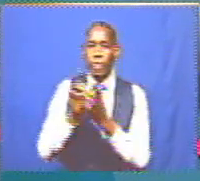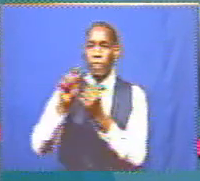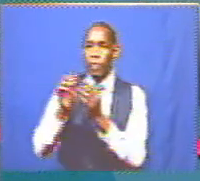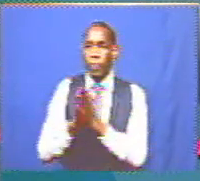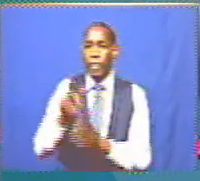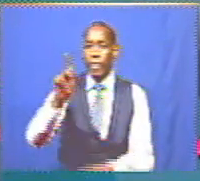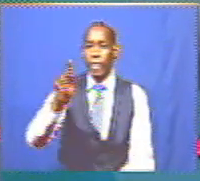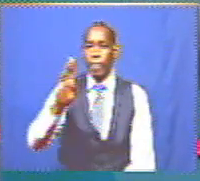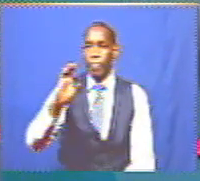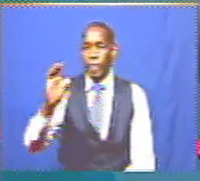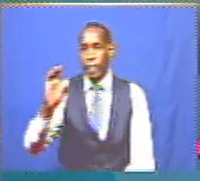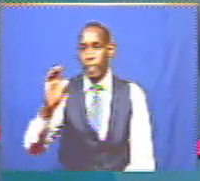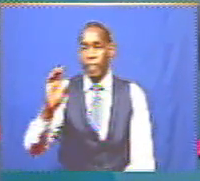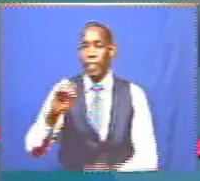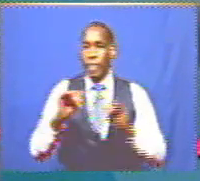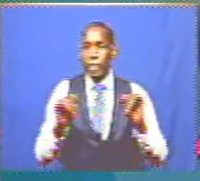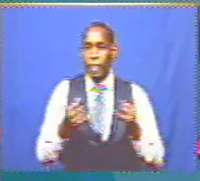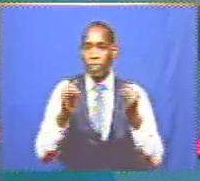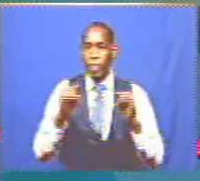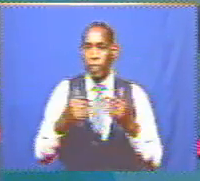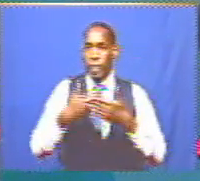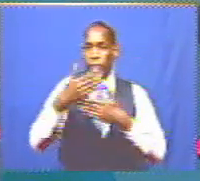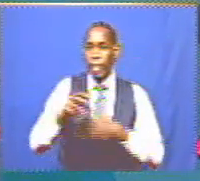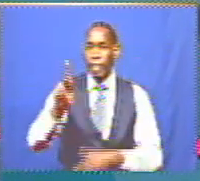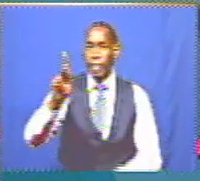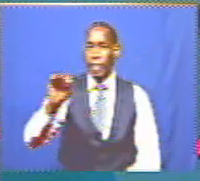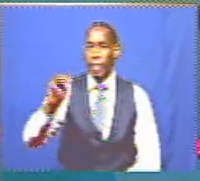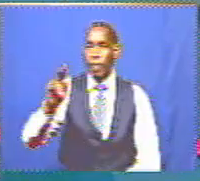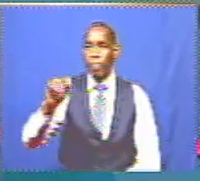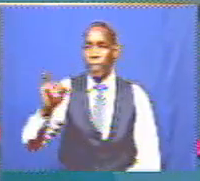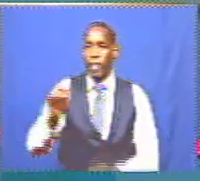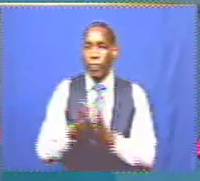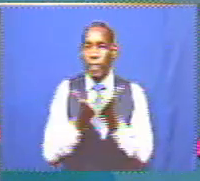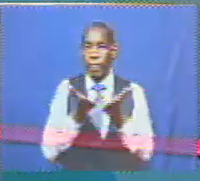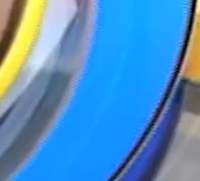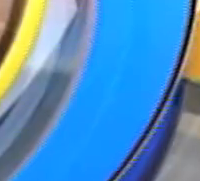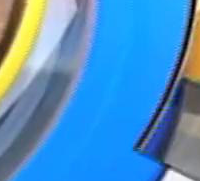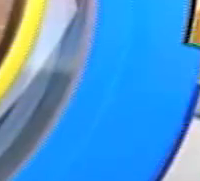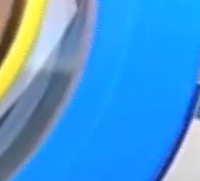at KBC Channel 1 News. O'Brien Kimani is standing by with business news.